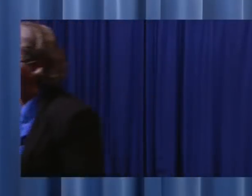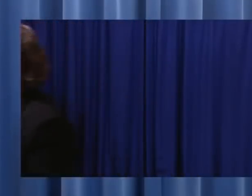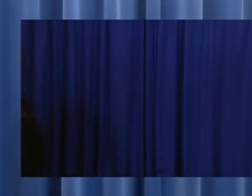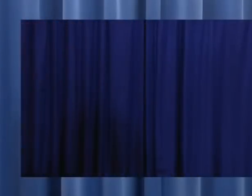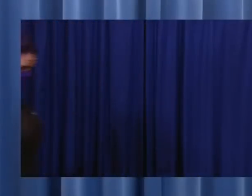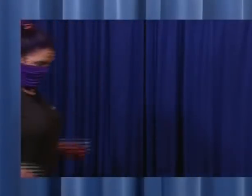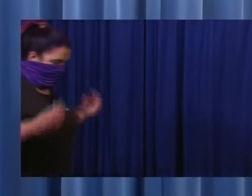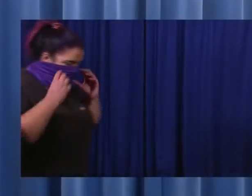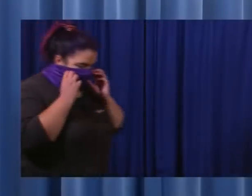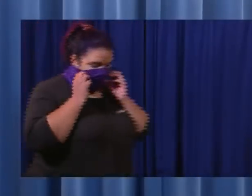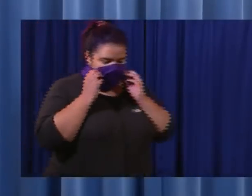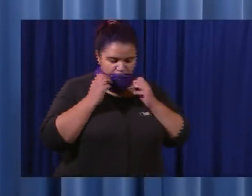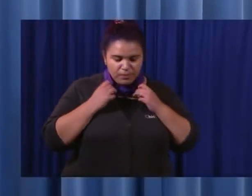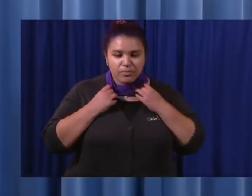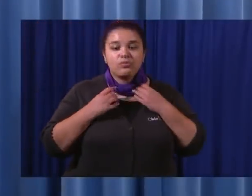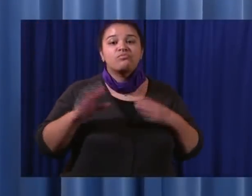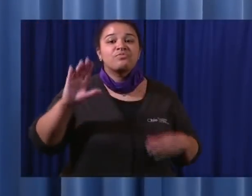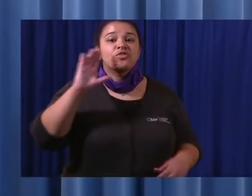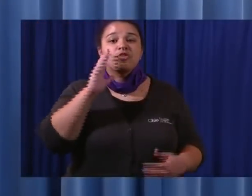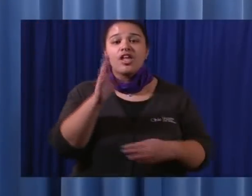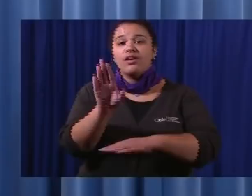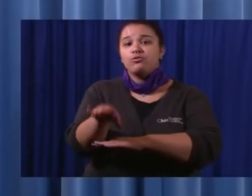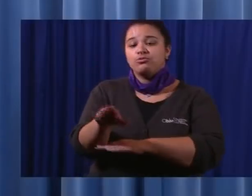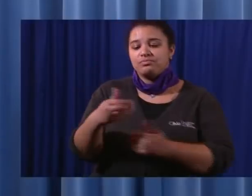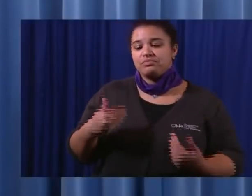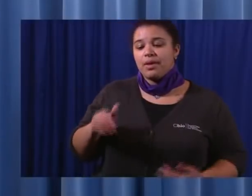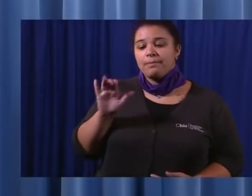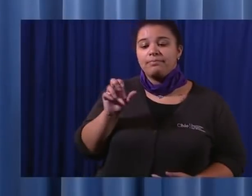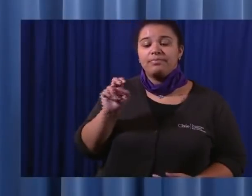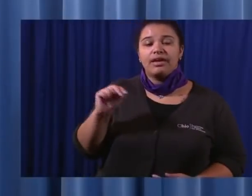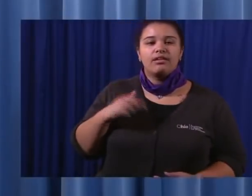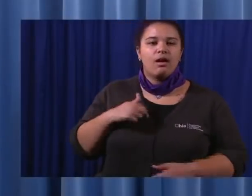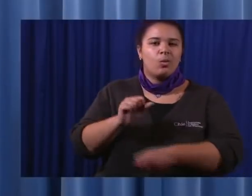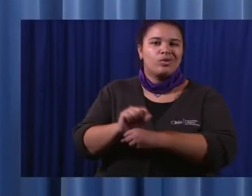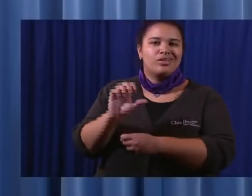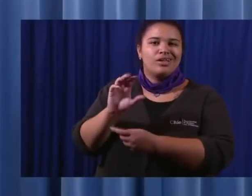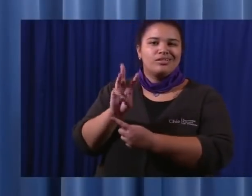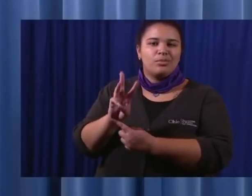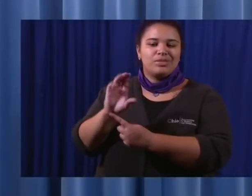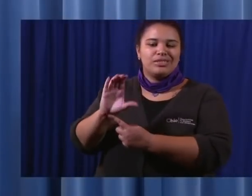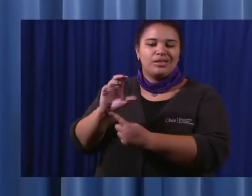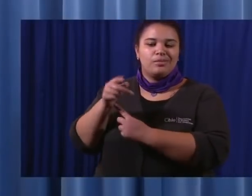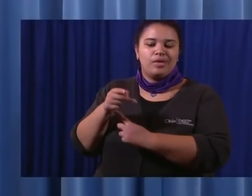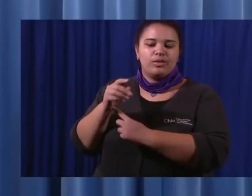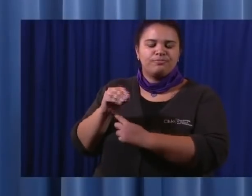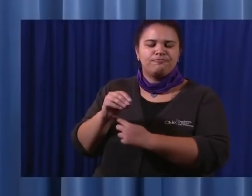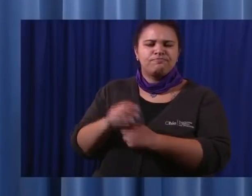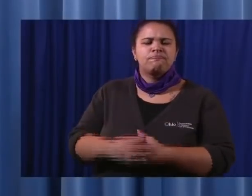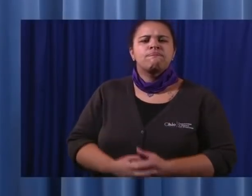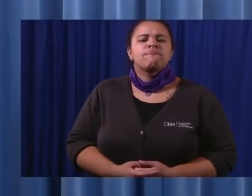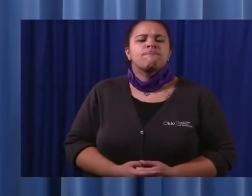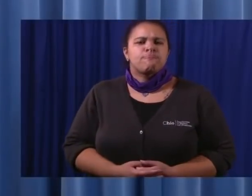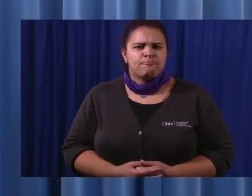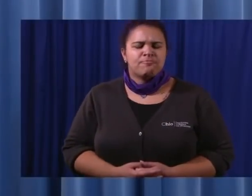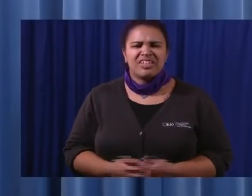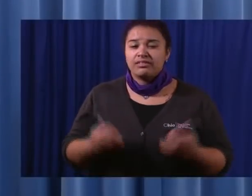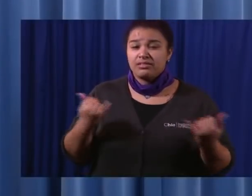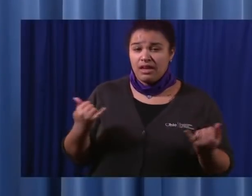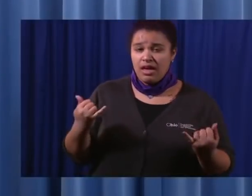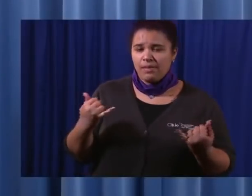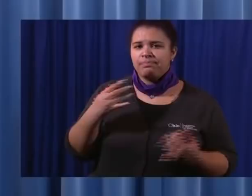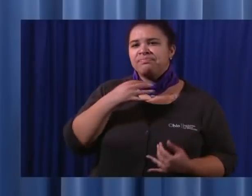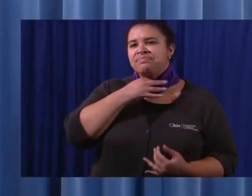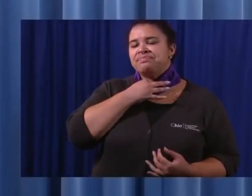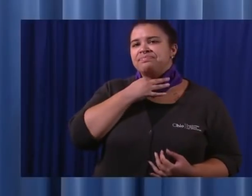Good afternoon, Governor DeWine. Ben Schwartz with WCPO. Governor, today my question is one that was